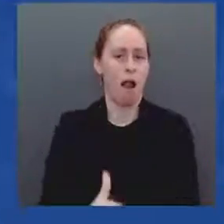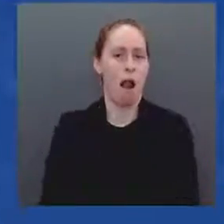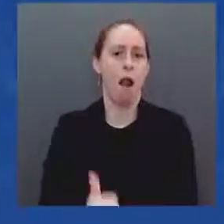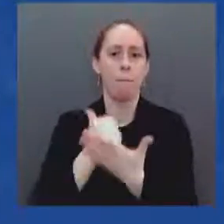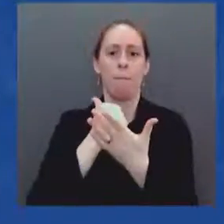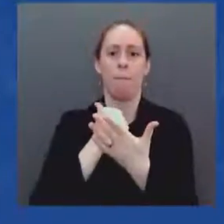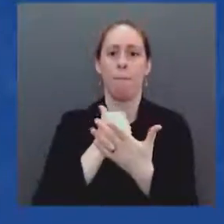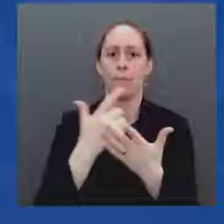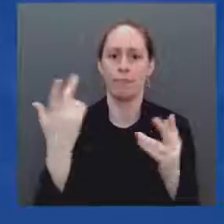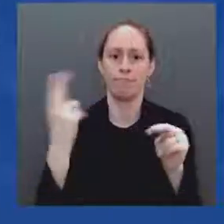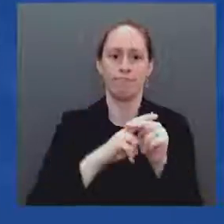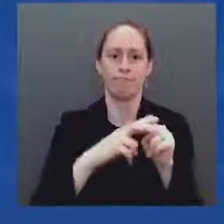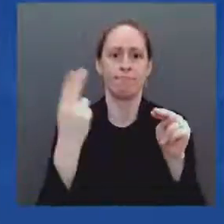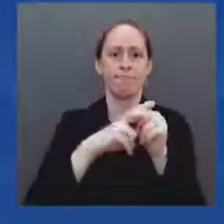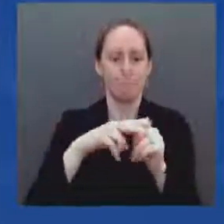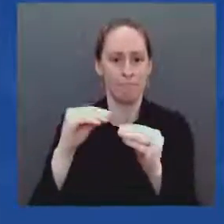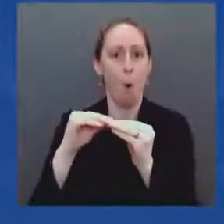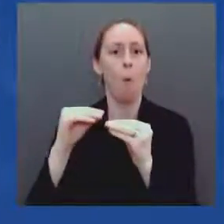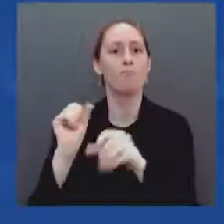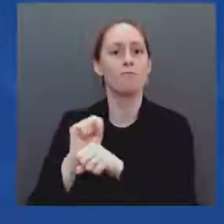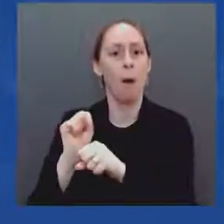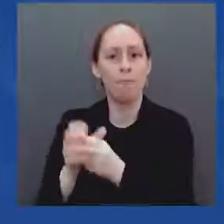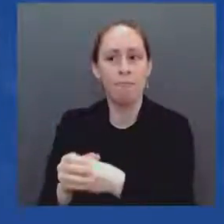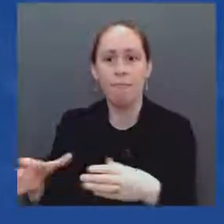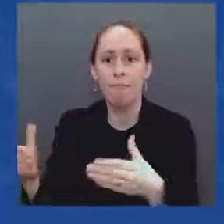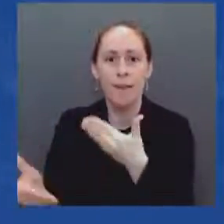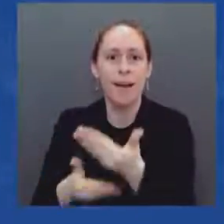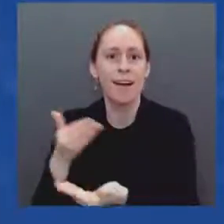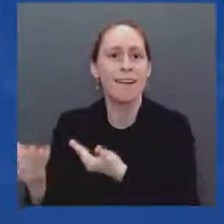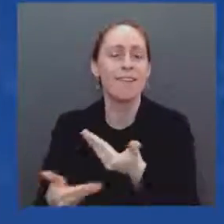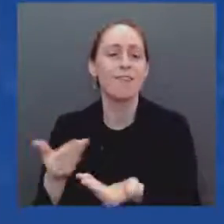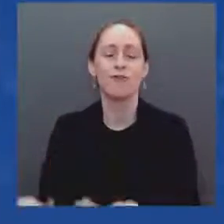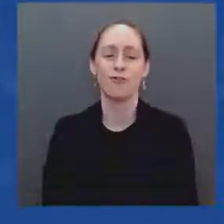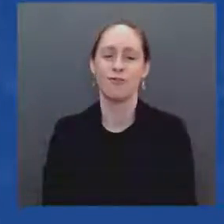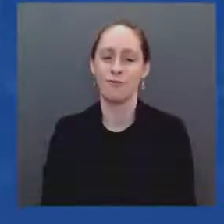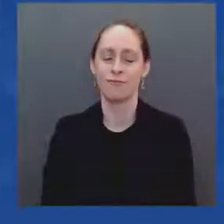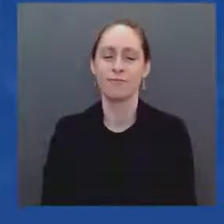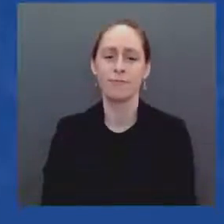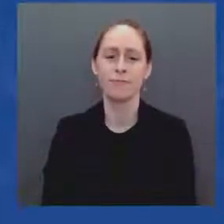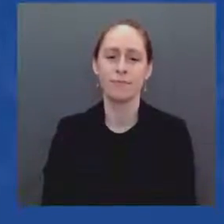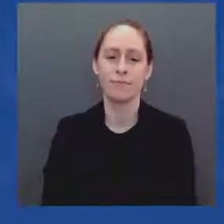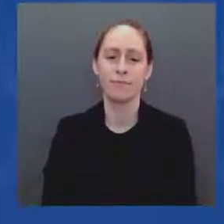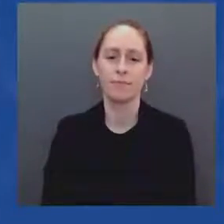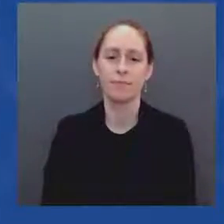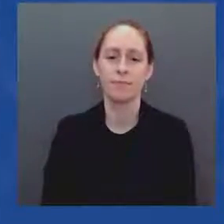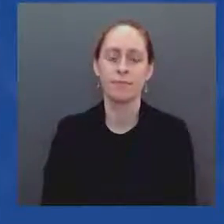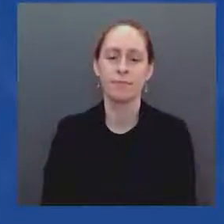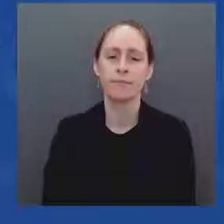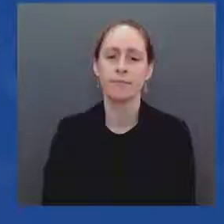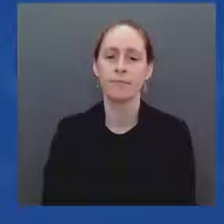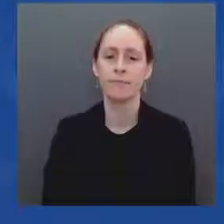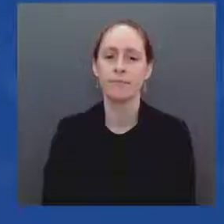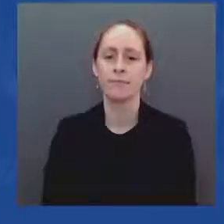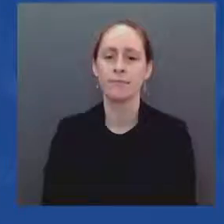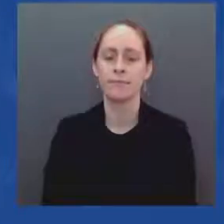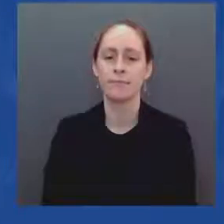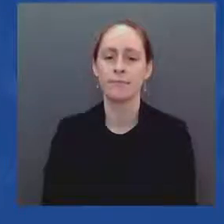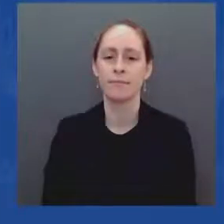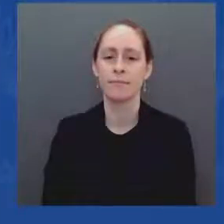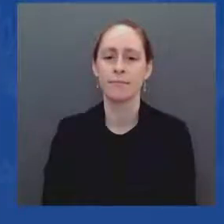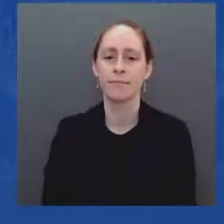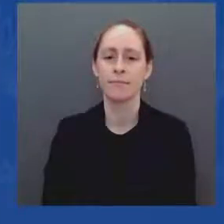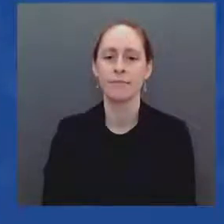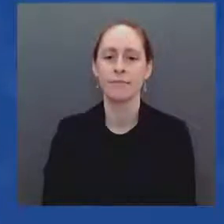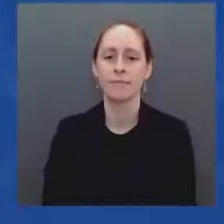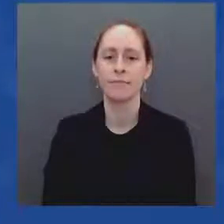464,000, the most in 20 years. And Governor of Hawaii, you've talked